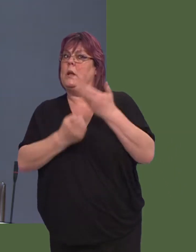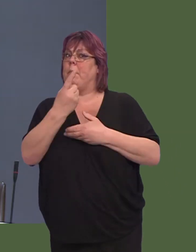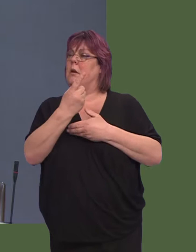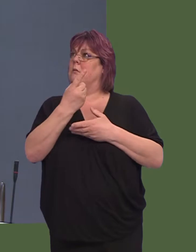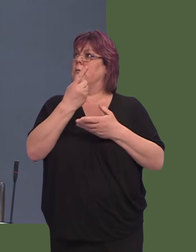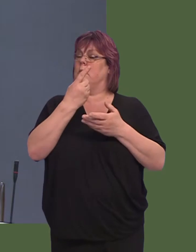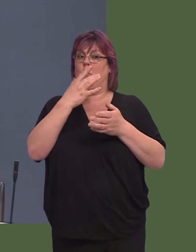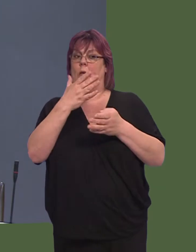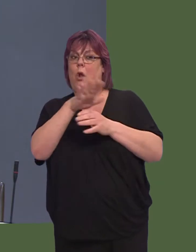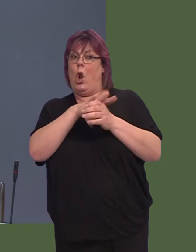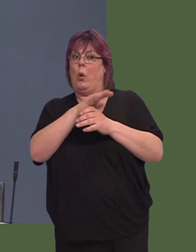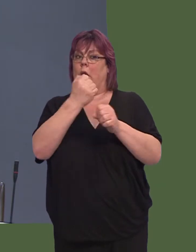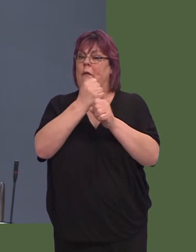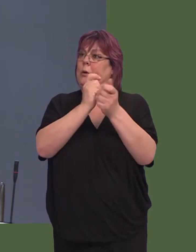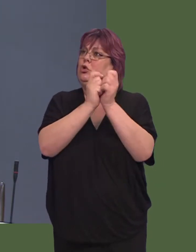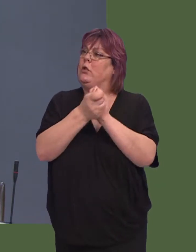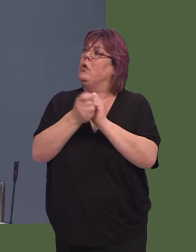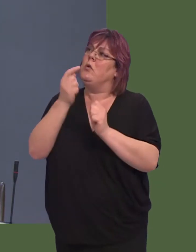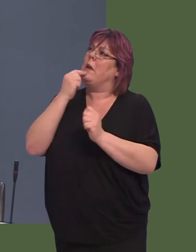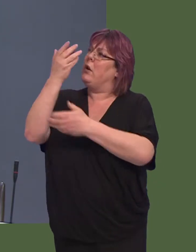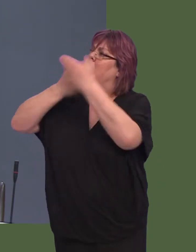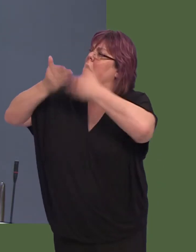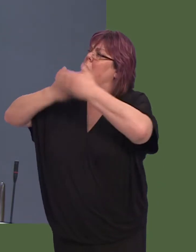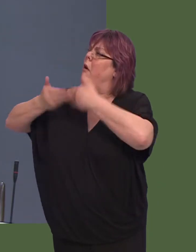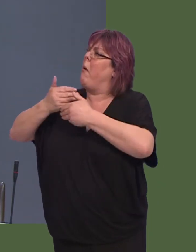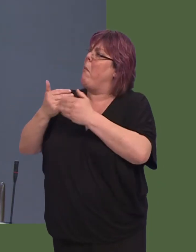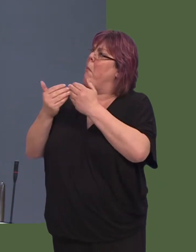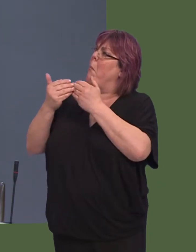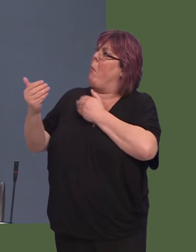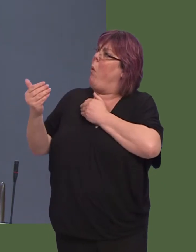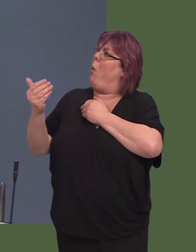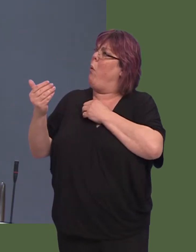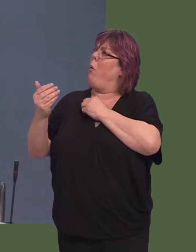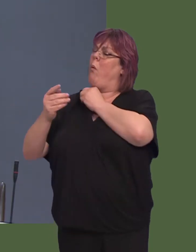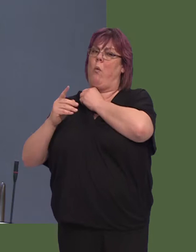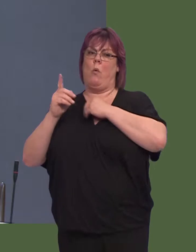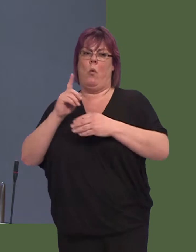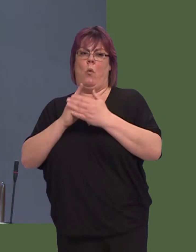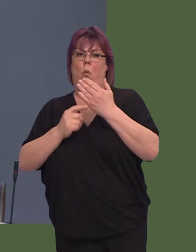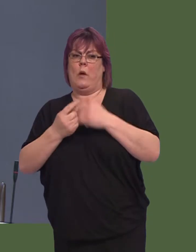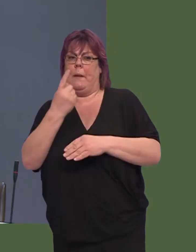on the current change of direction. So can you enlighten us a little further than you've done already